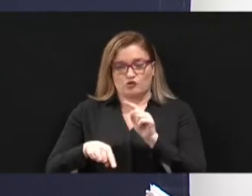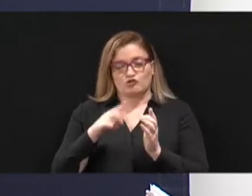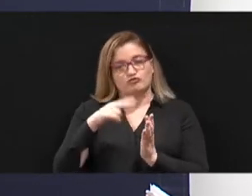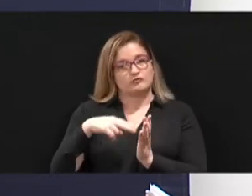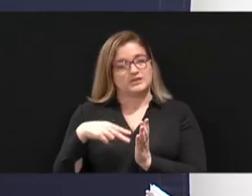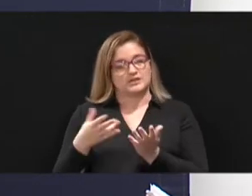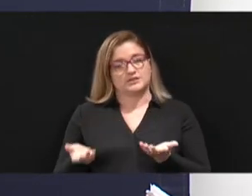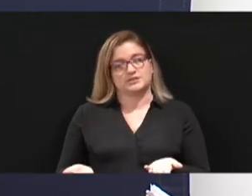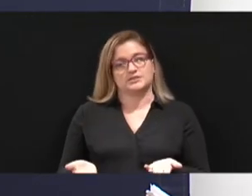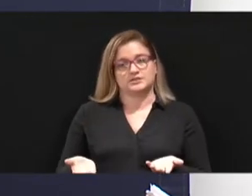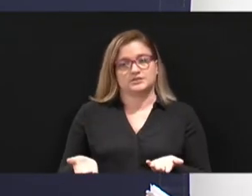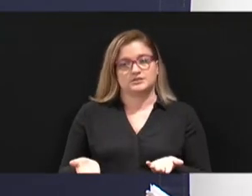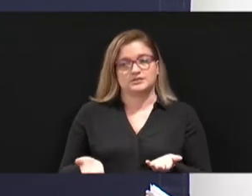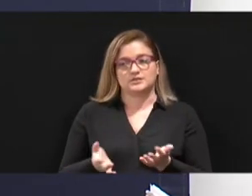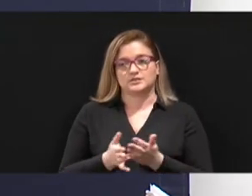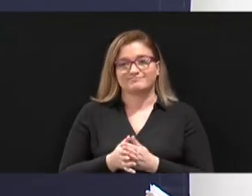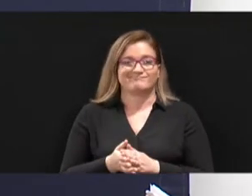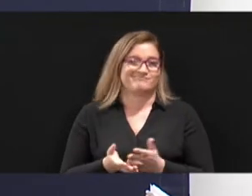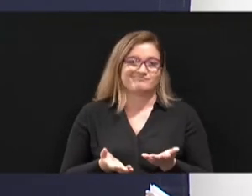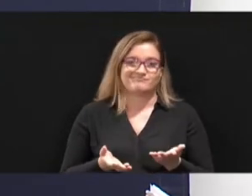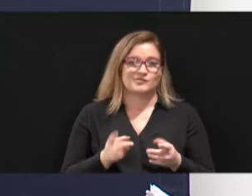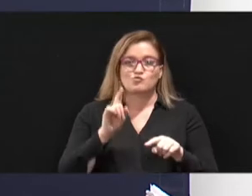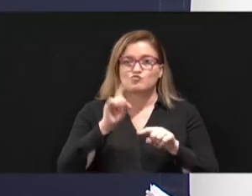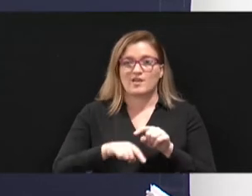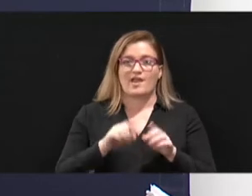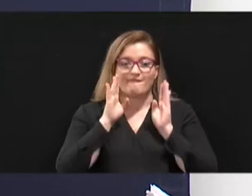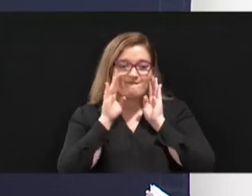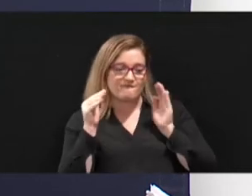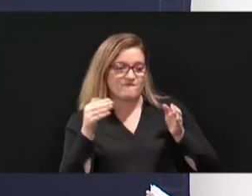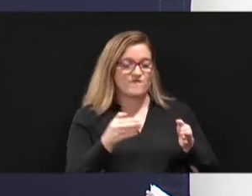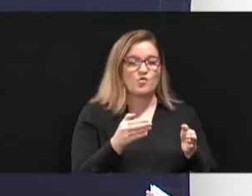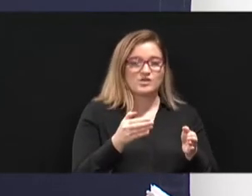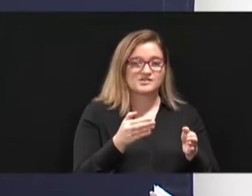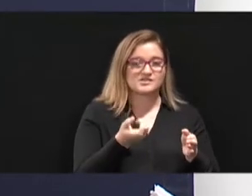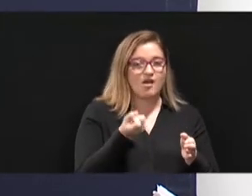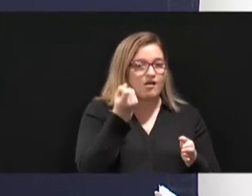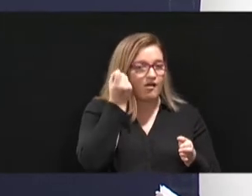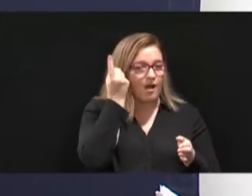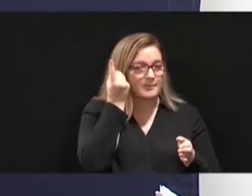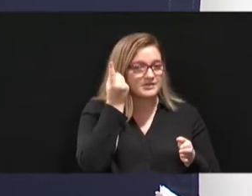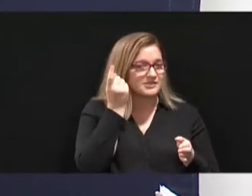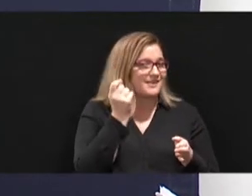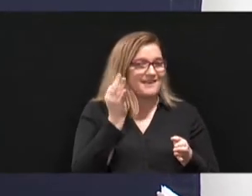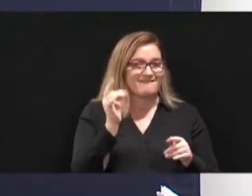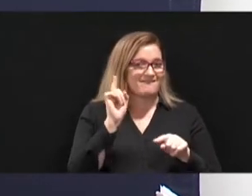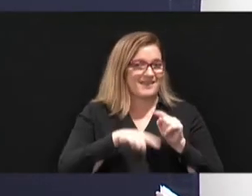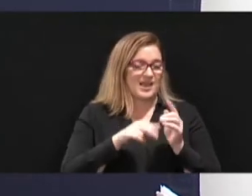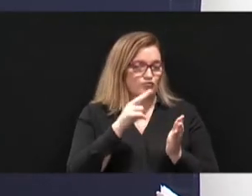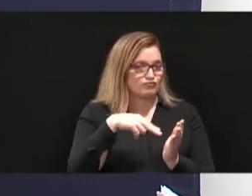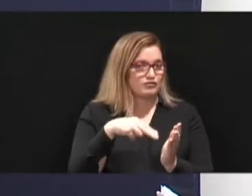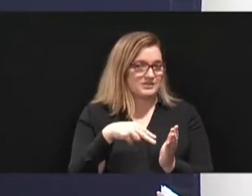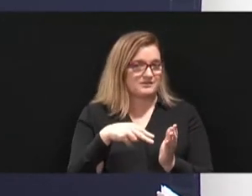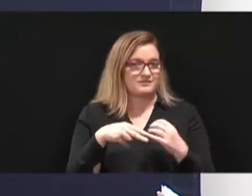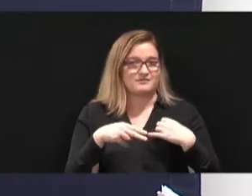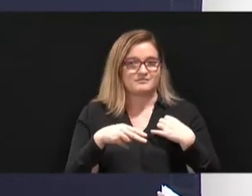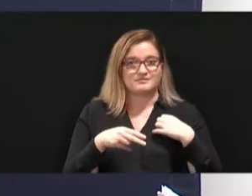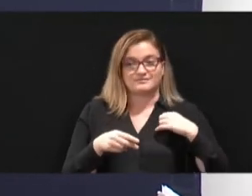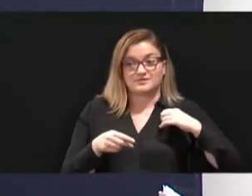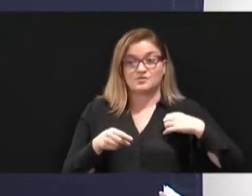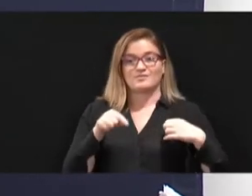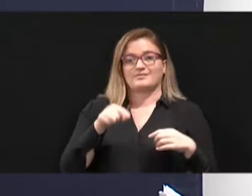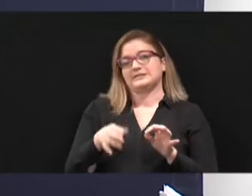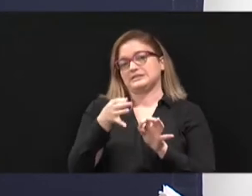So there was no use working on their comprehension if they couldn't read. So this is the simple view of reading, and research has shown this